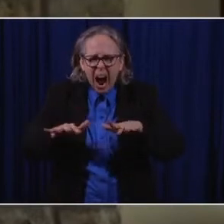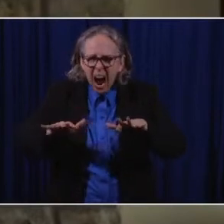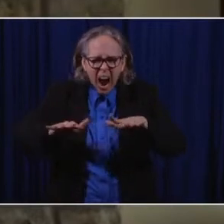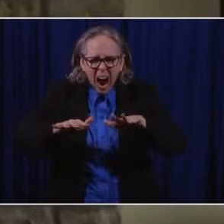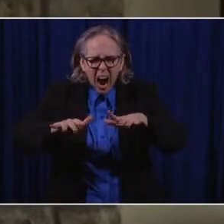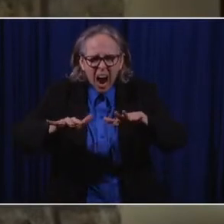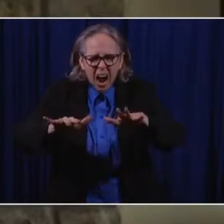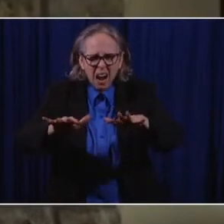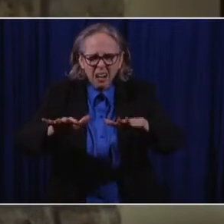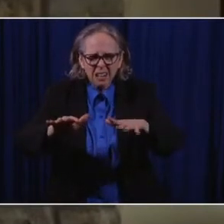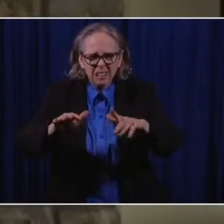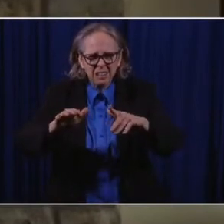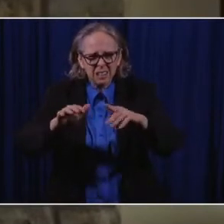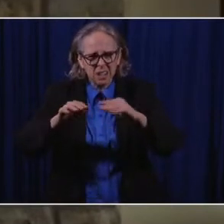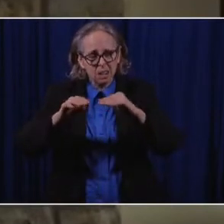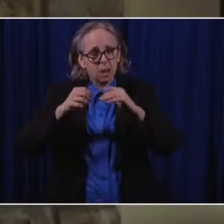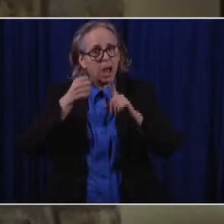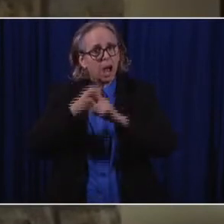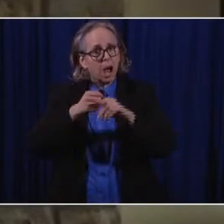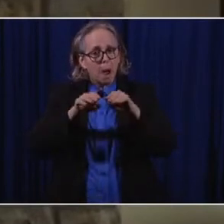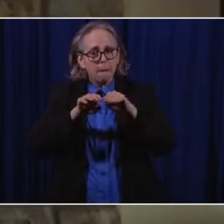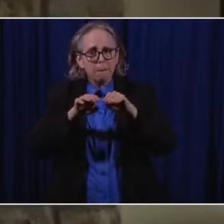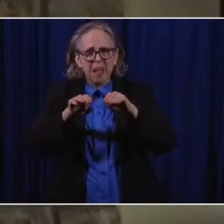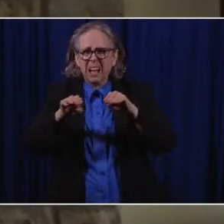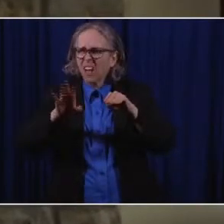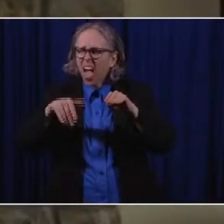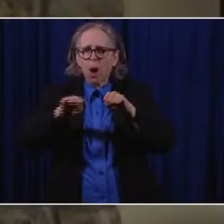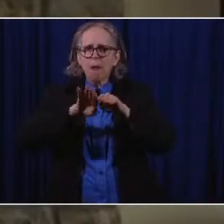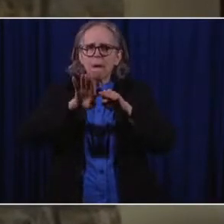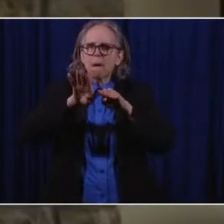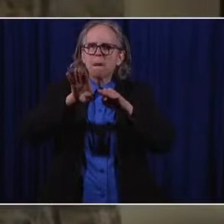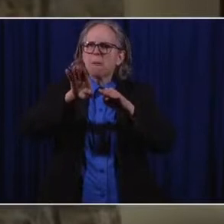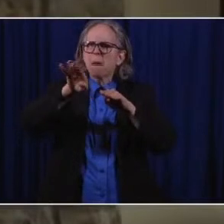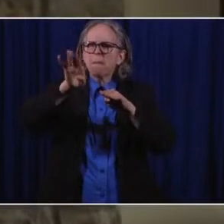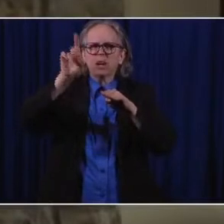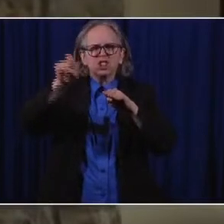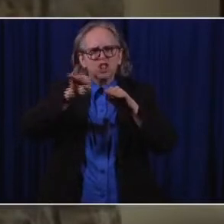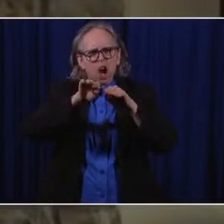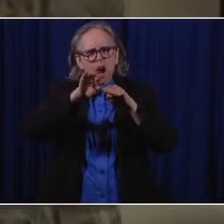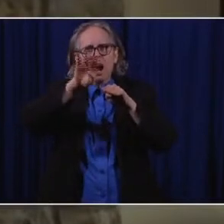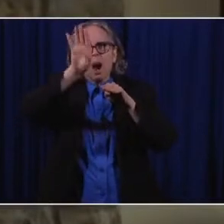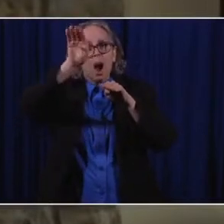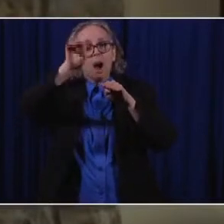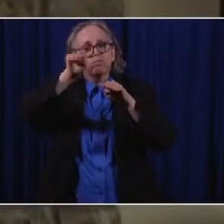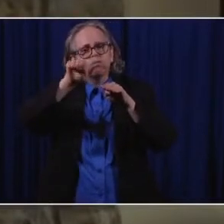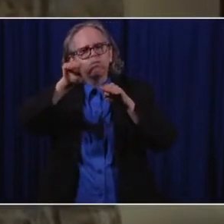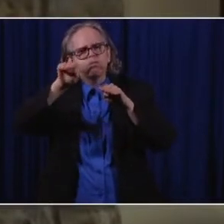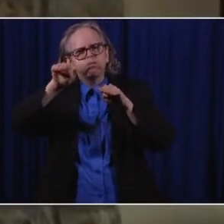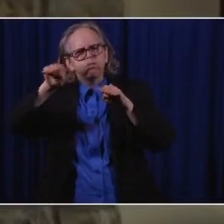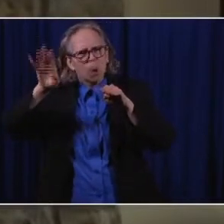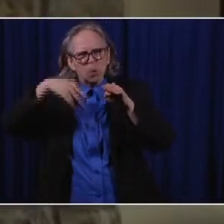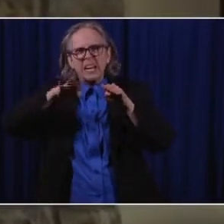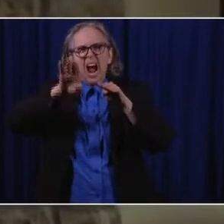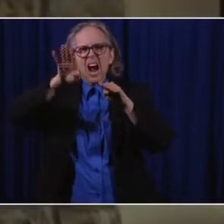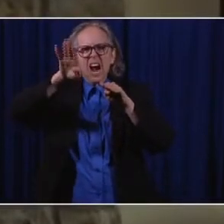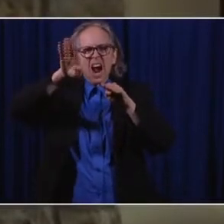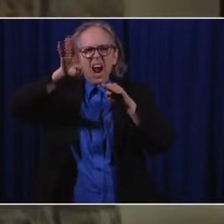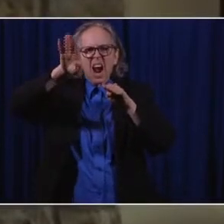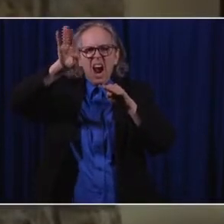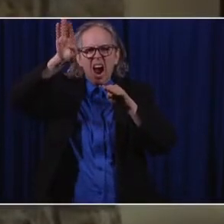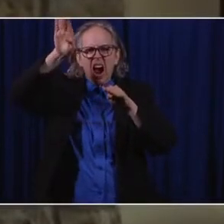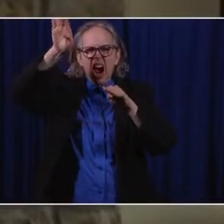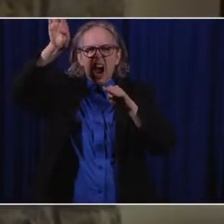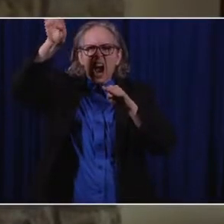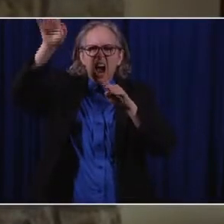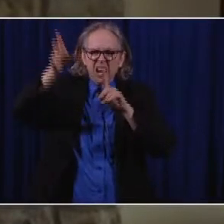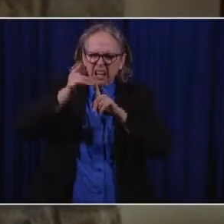plateau. No indication. The positivity rate continues to go up, and as cases continue to go up. So it's a measure of how dangerous